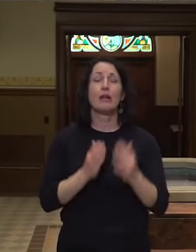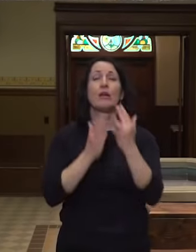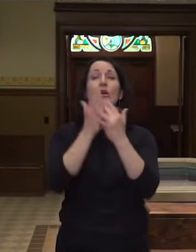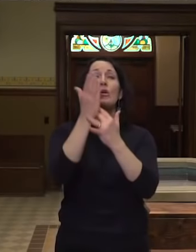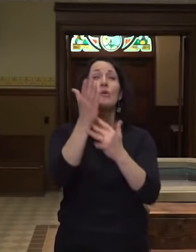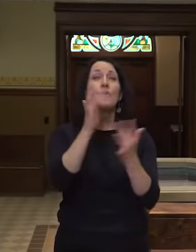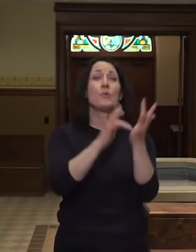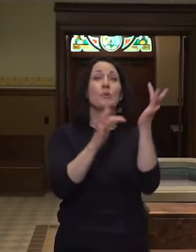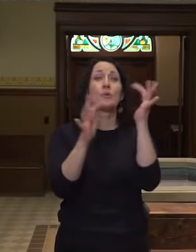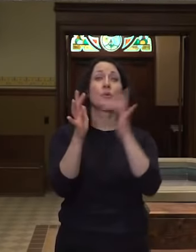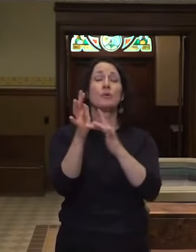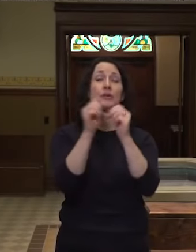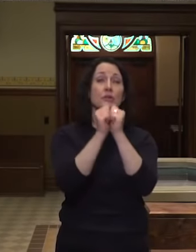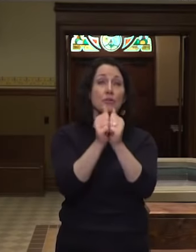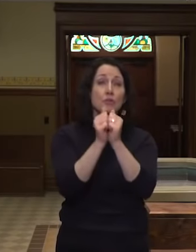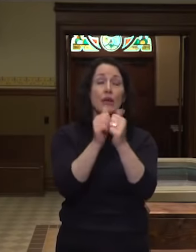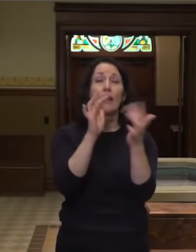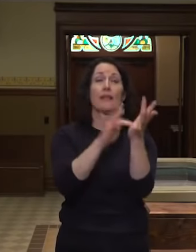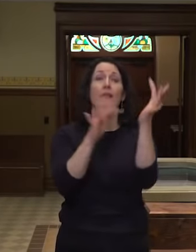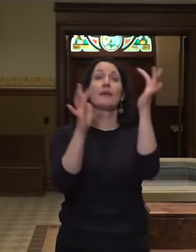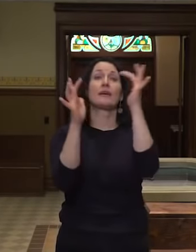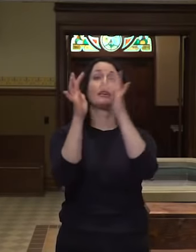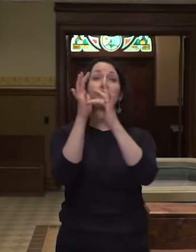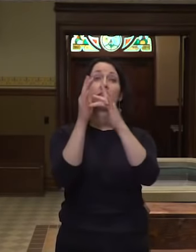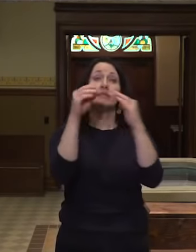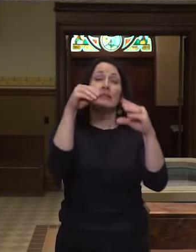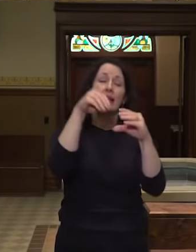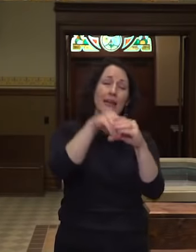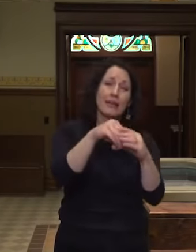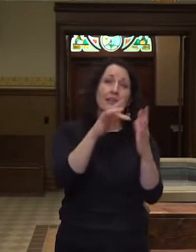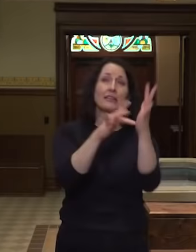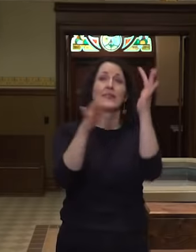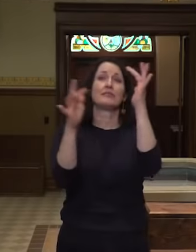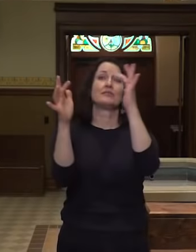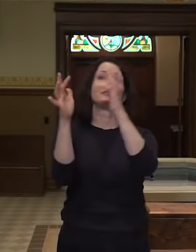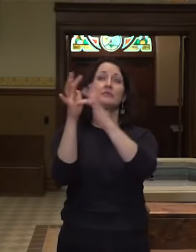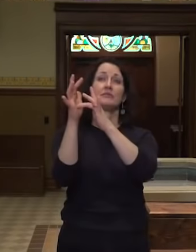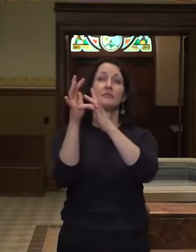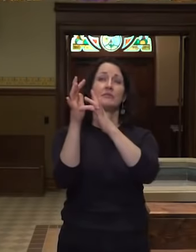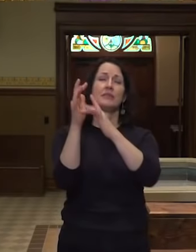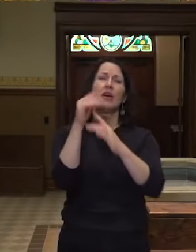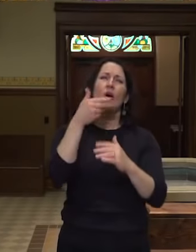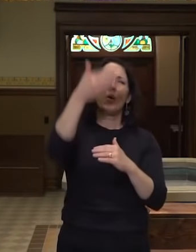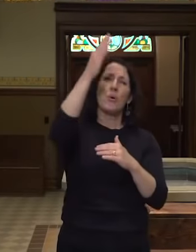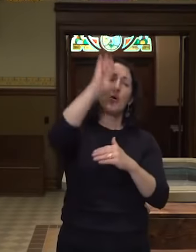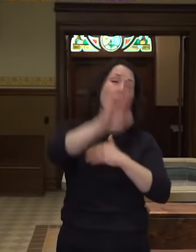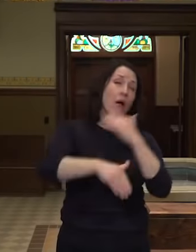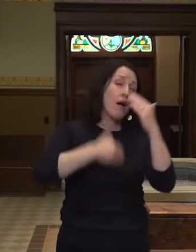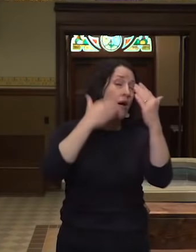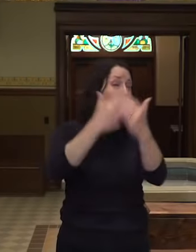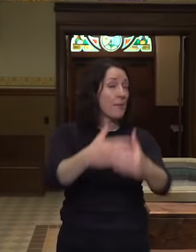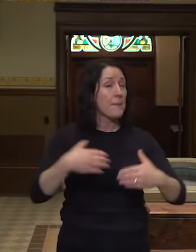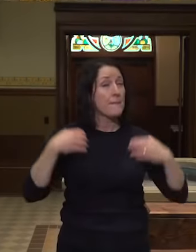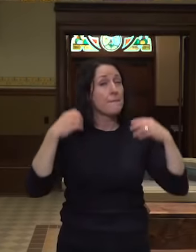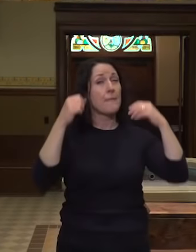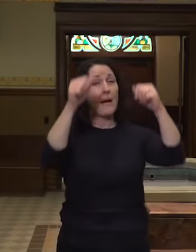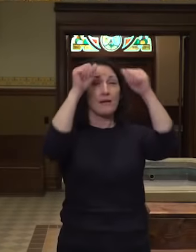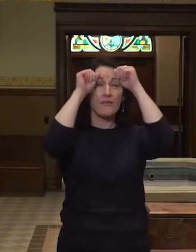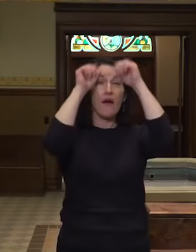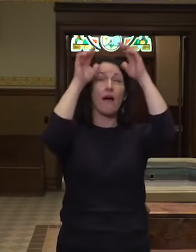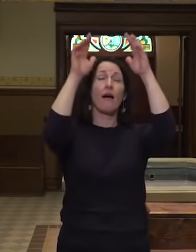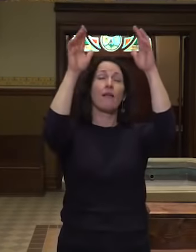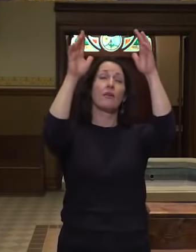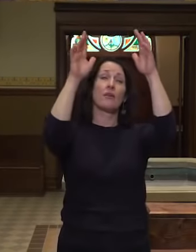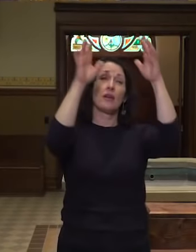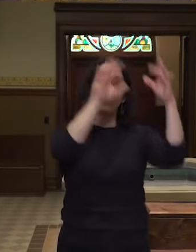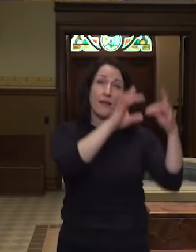Through him and with him and in him, O God, Almighty Father, in the unity